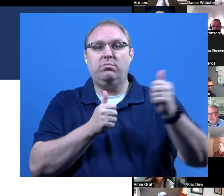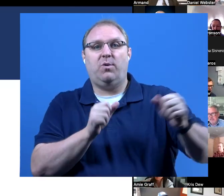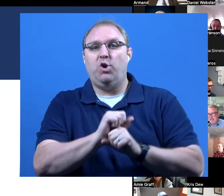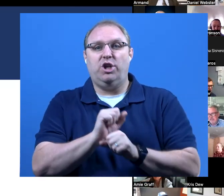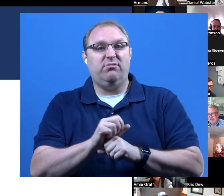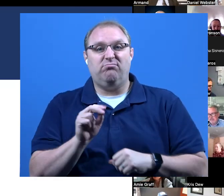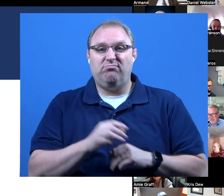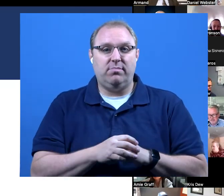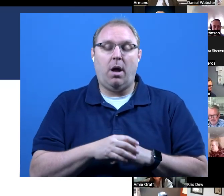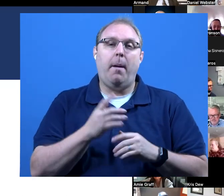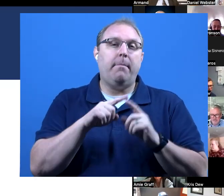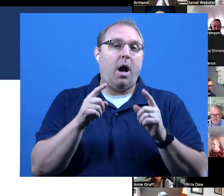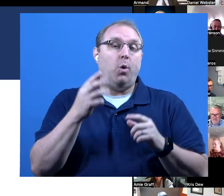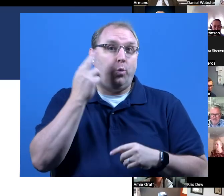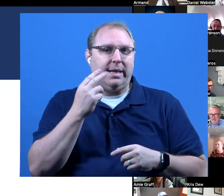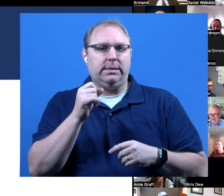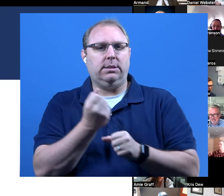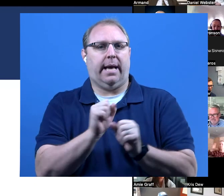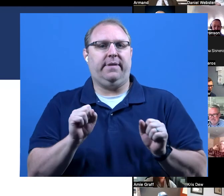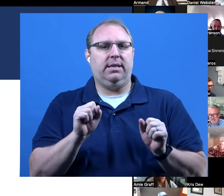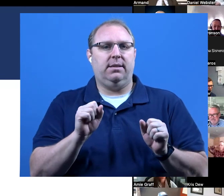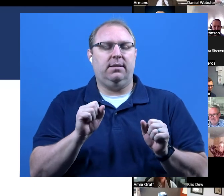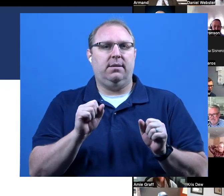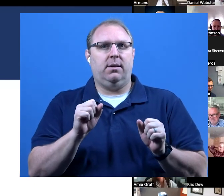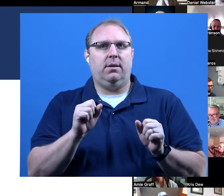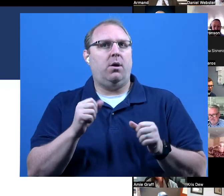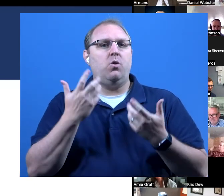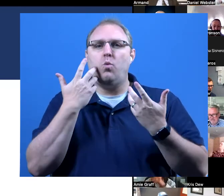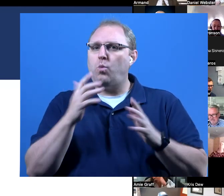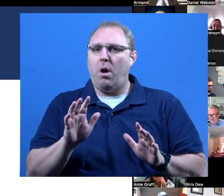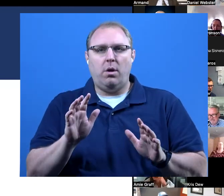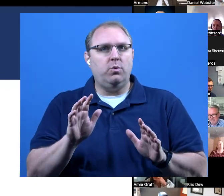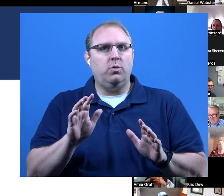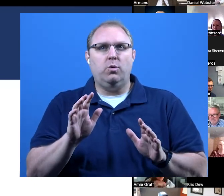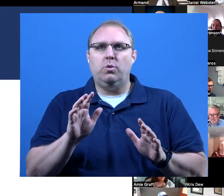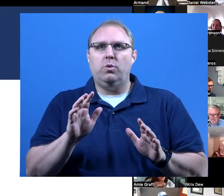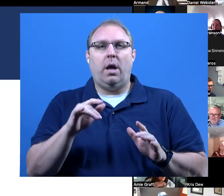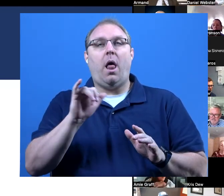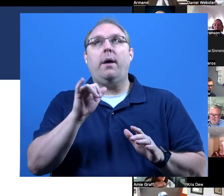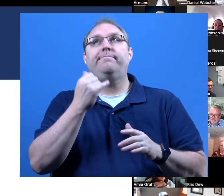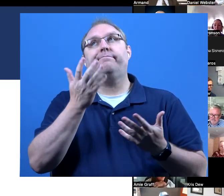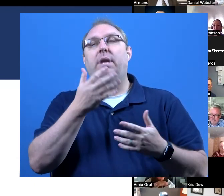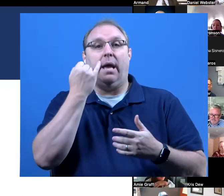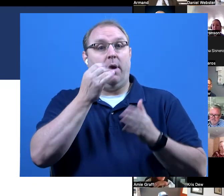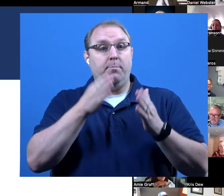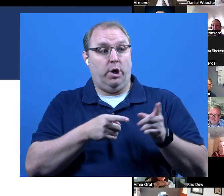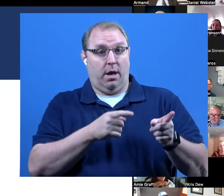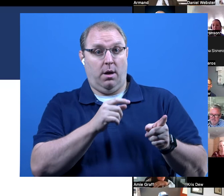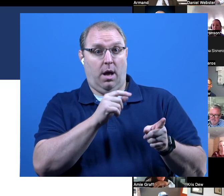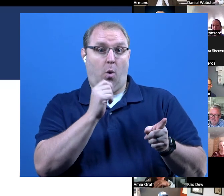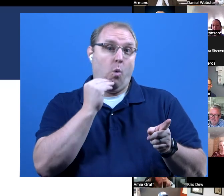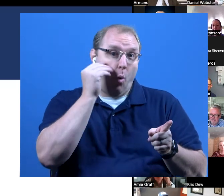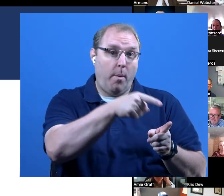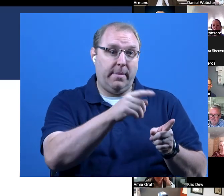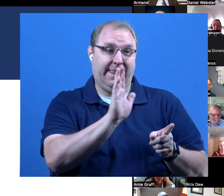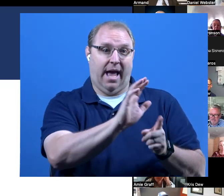issues, doesn't matter whether they're using any kind of illegal substances or if they're impaired, if they're not meeting